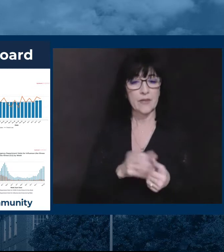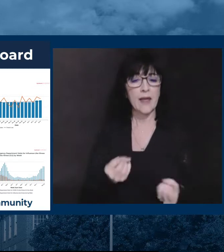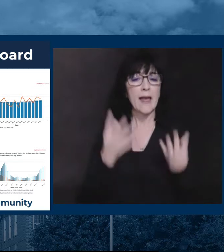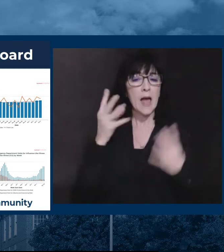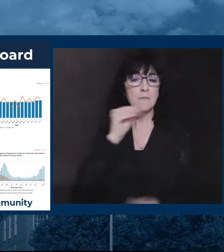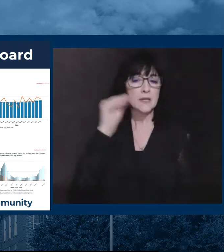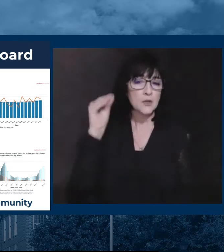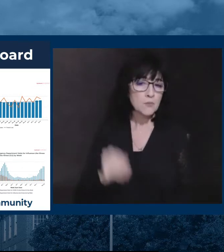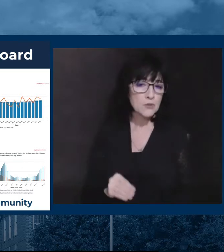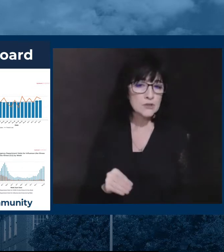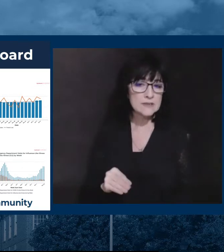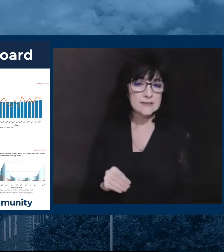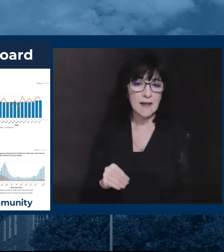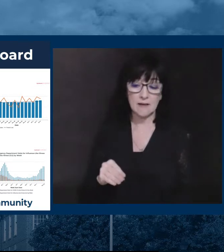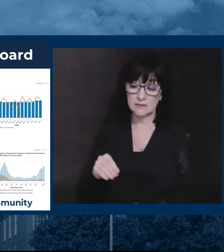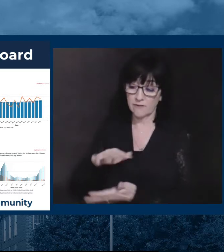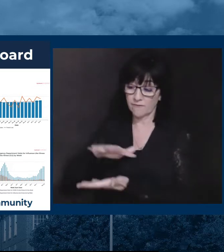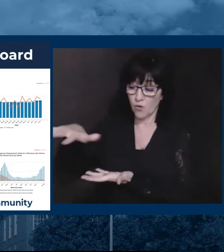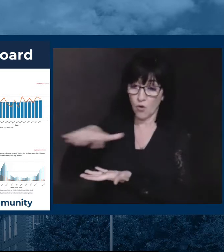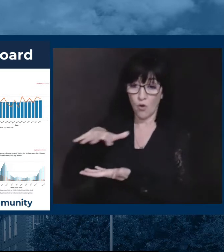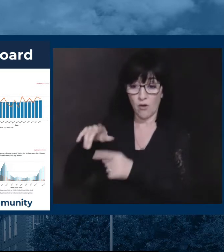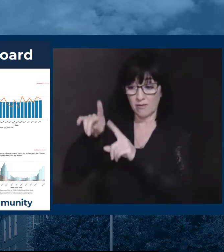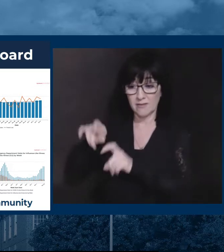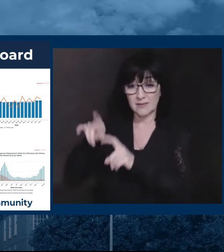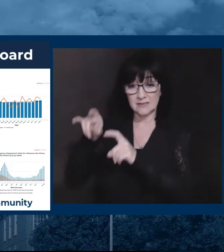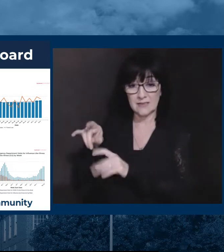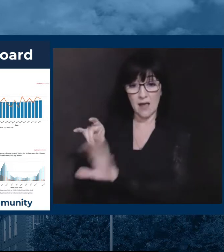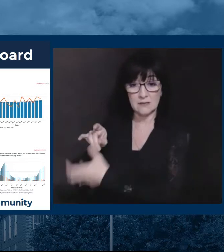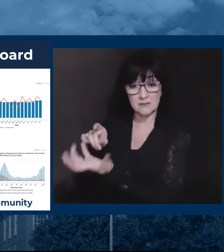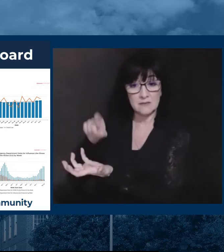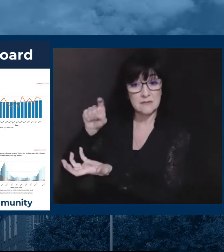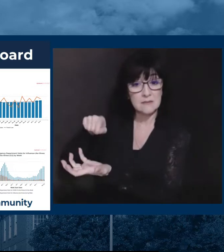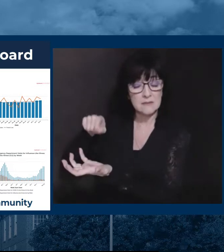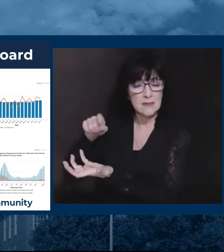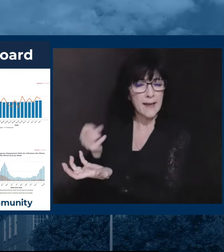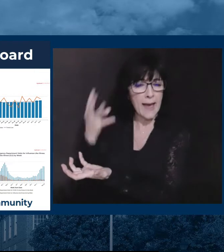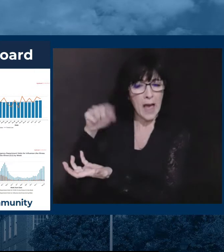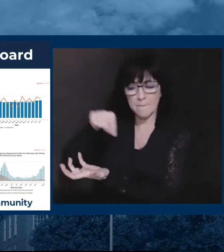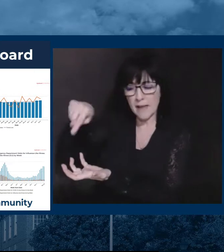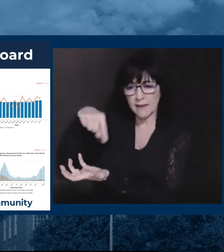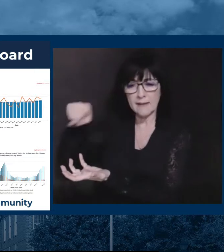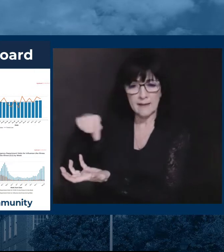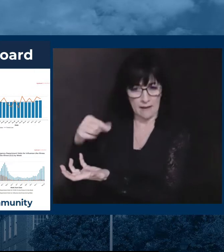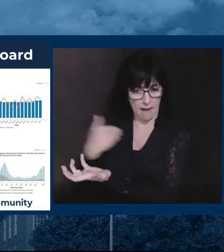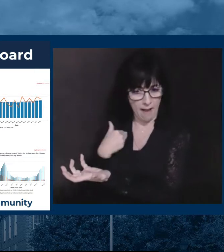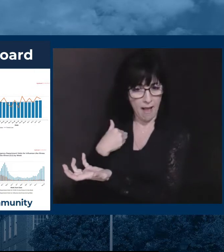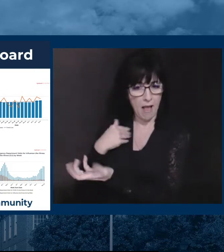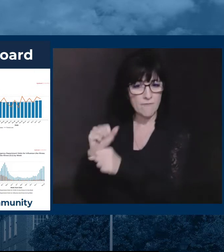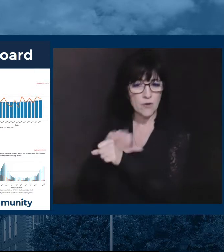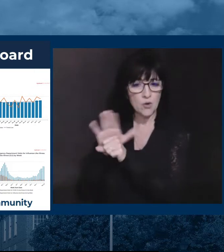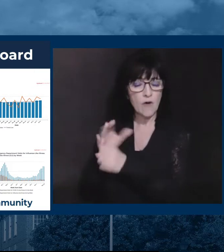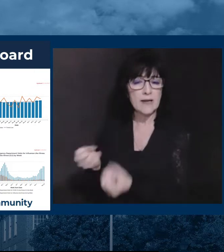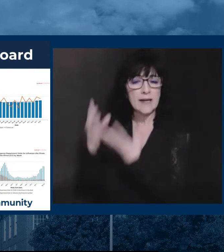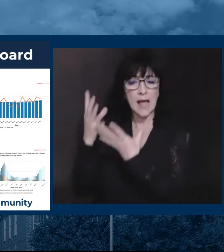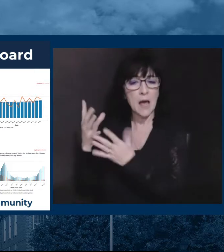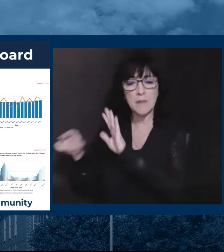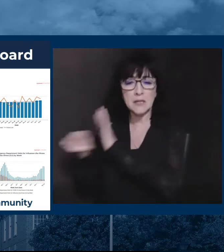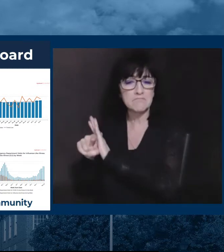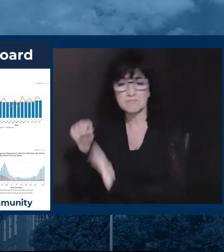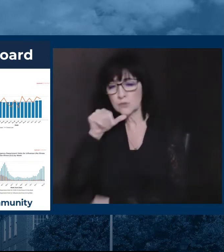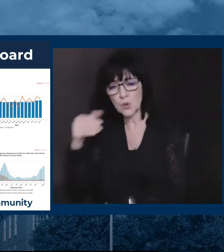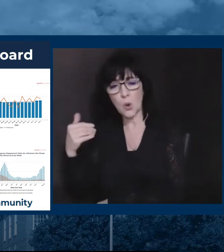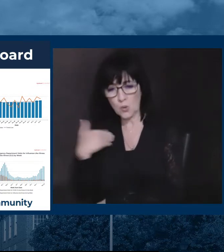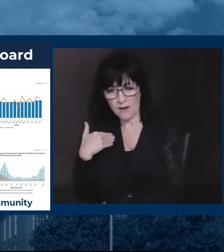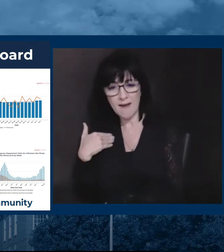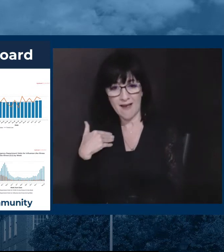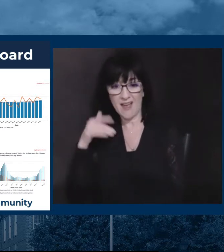a too high level of 10% positive. We'd like to be under 5%. And then the last